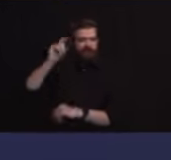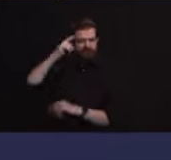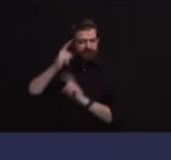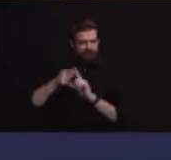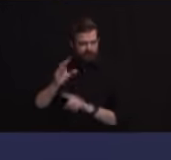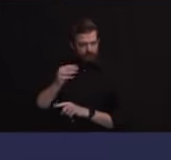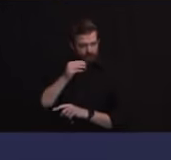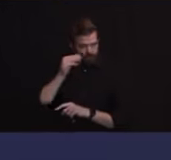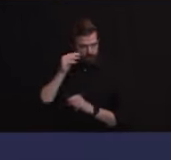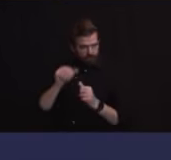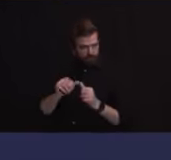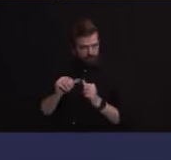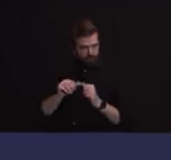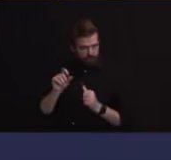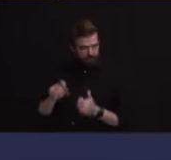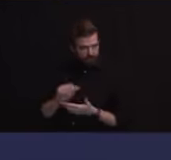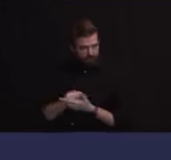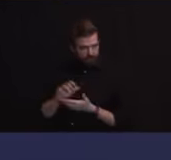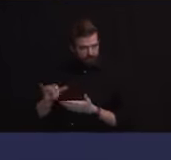that?